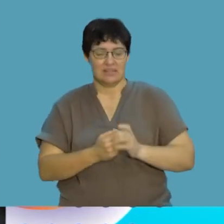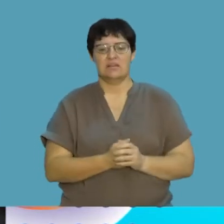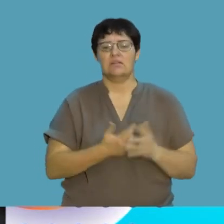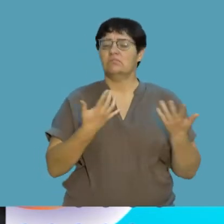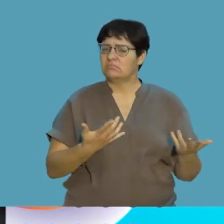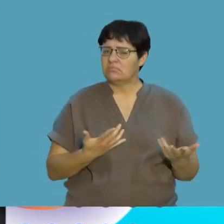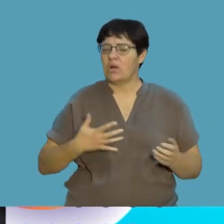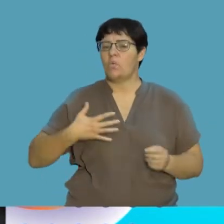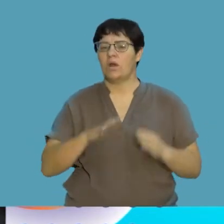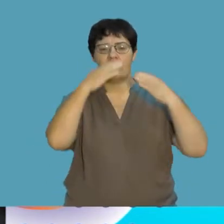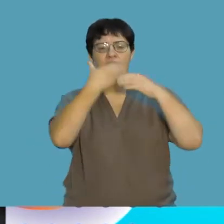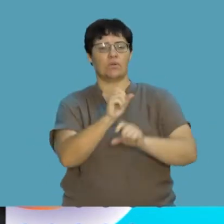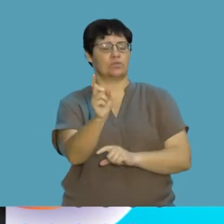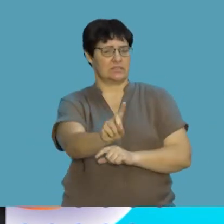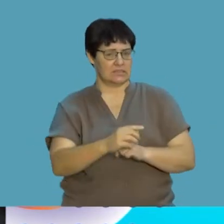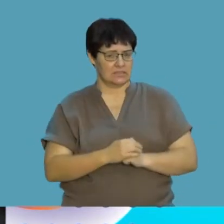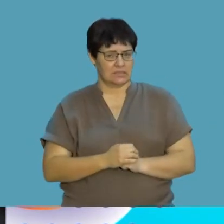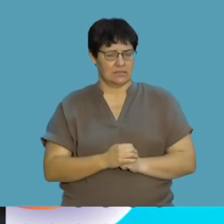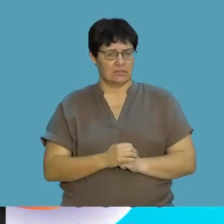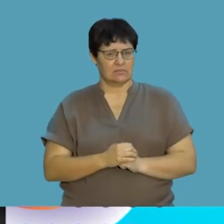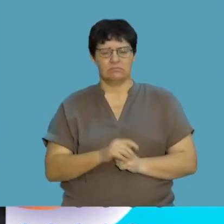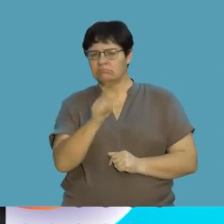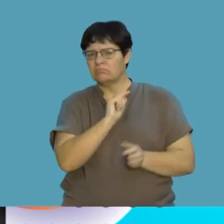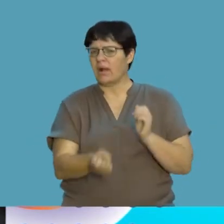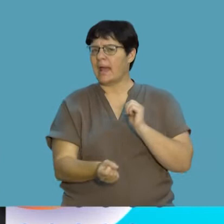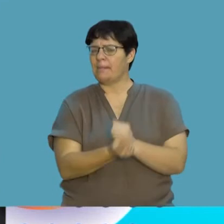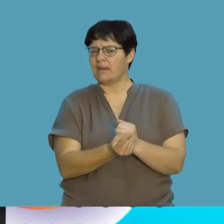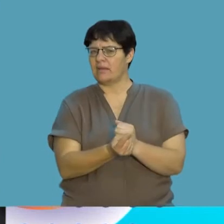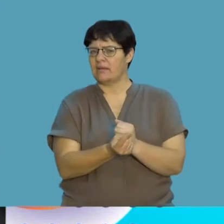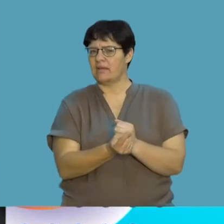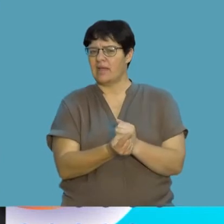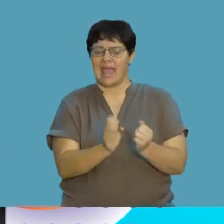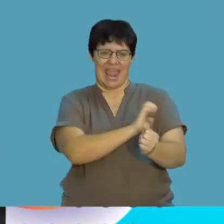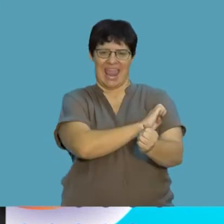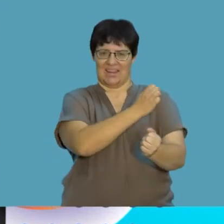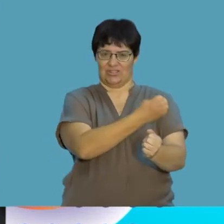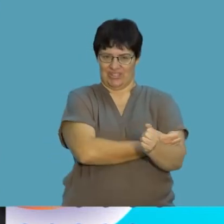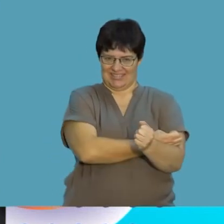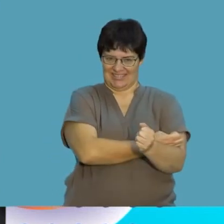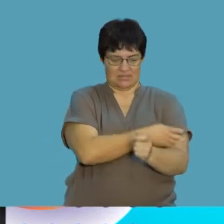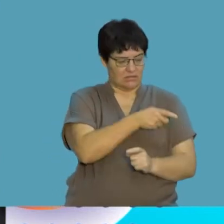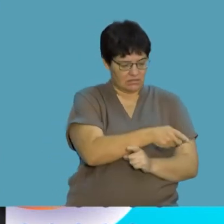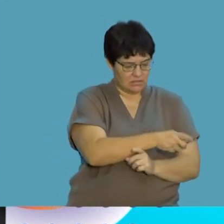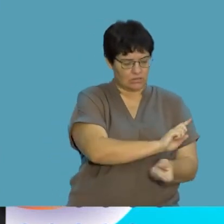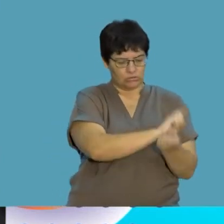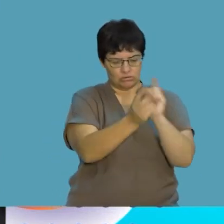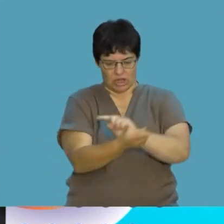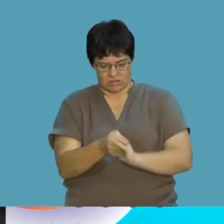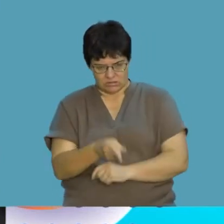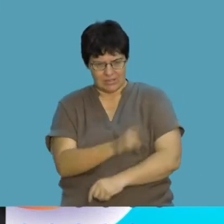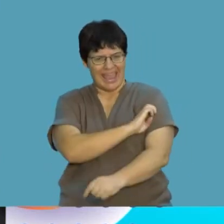that takes place. Now, we want to focus our attention on what exactly happens in terms of, the energy. We'll